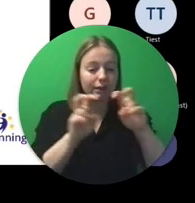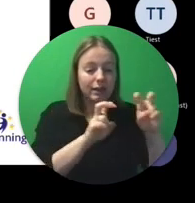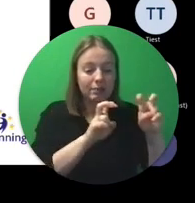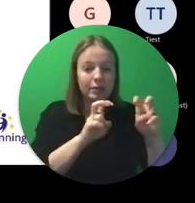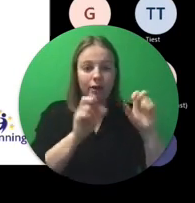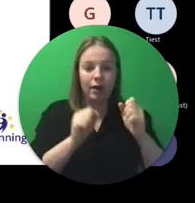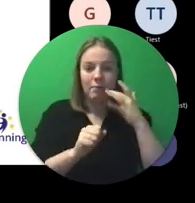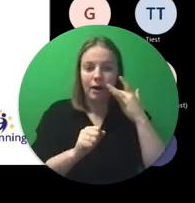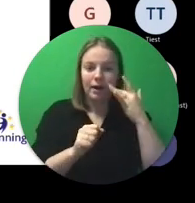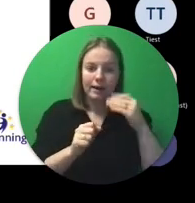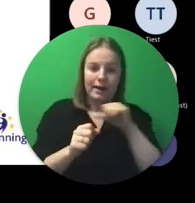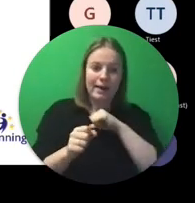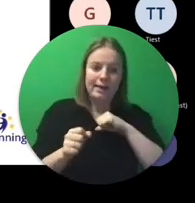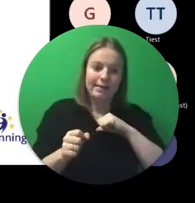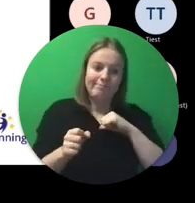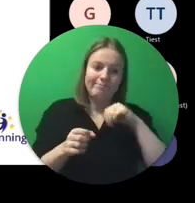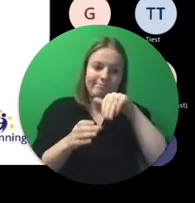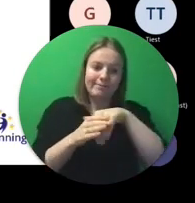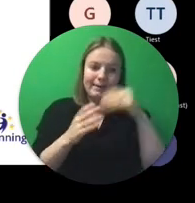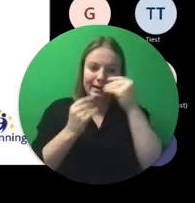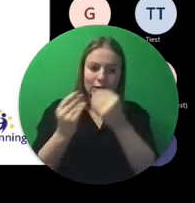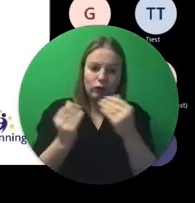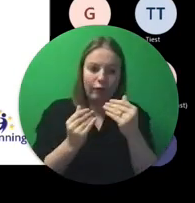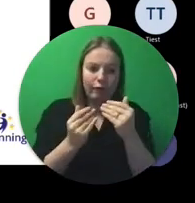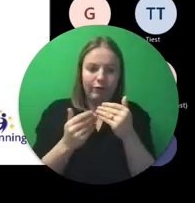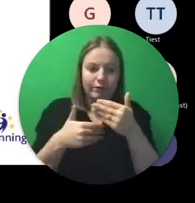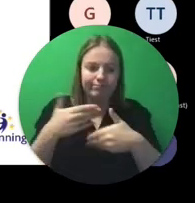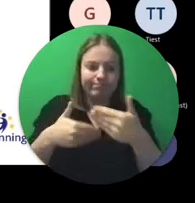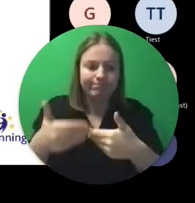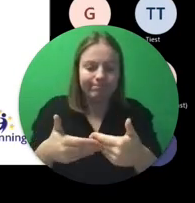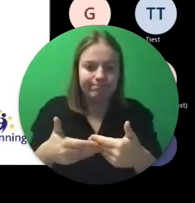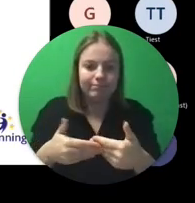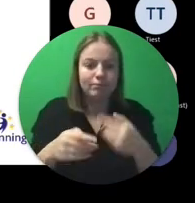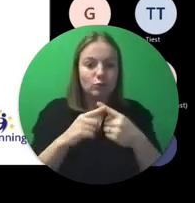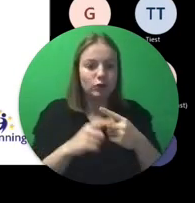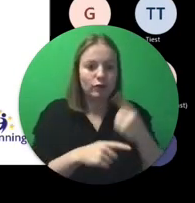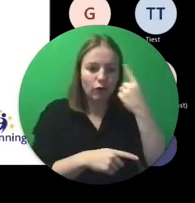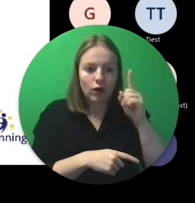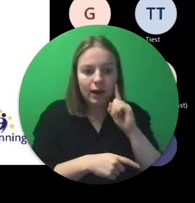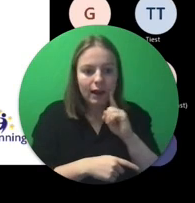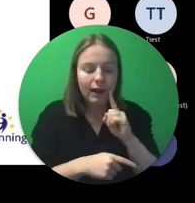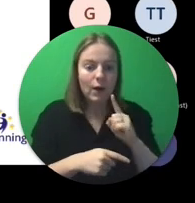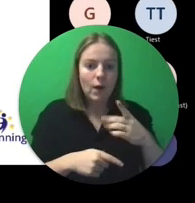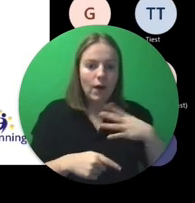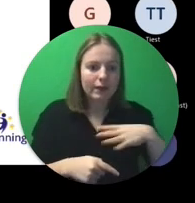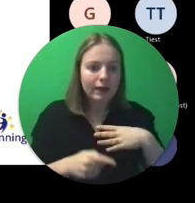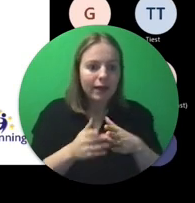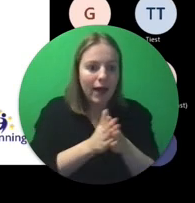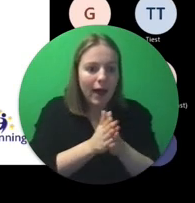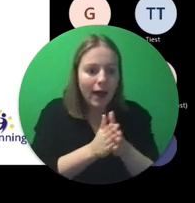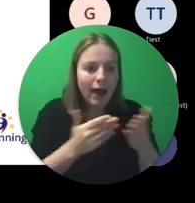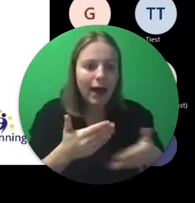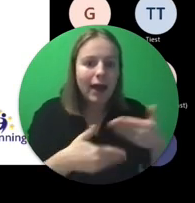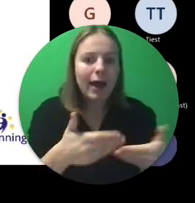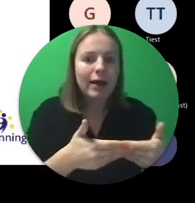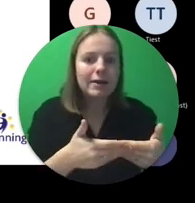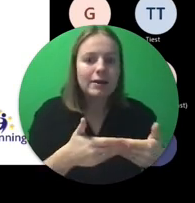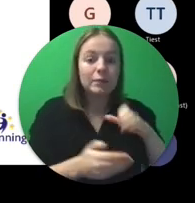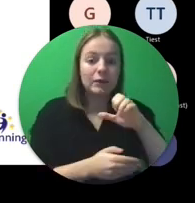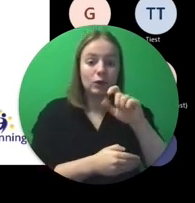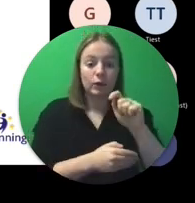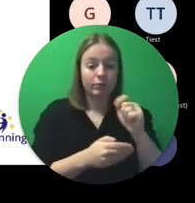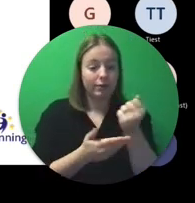be integrated into your curriculum, and which your pupils will find engaging and stimulating. E-Twinning is free to join,